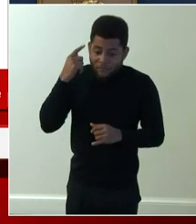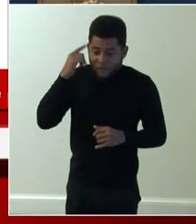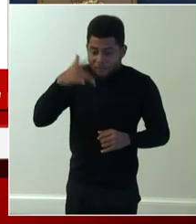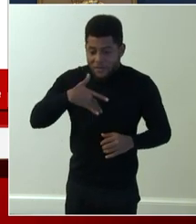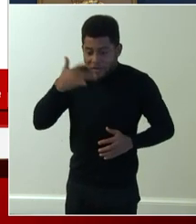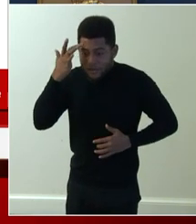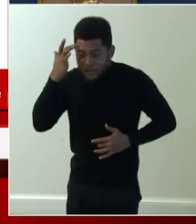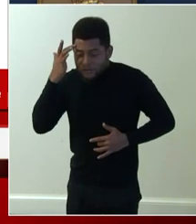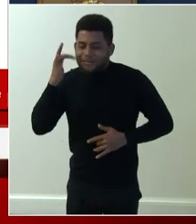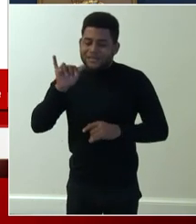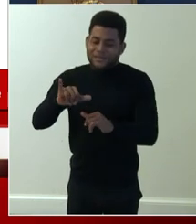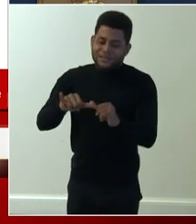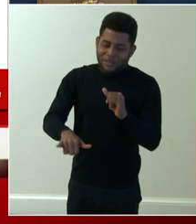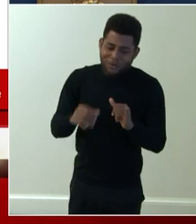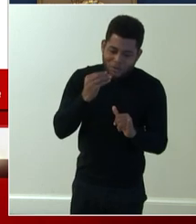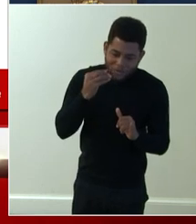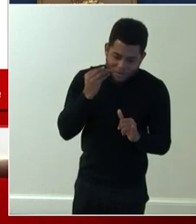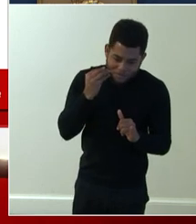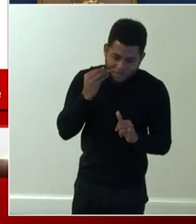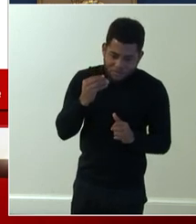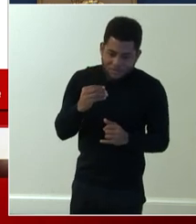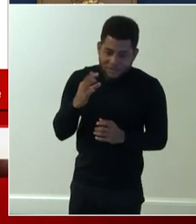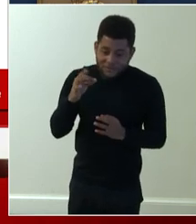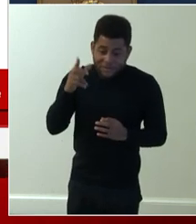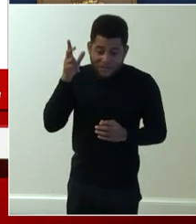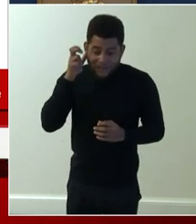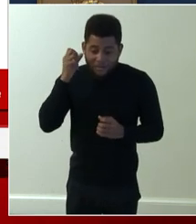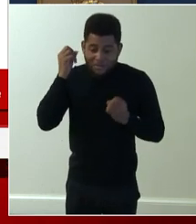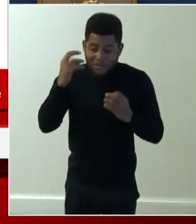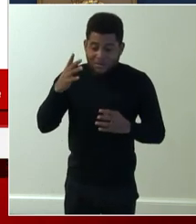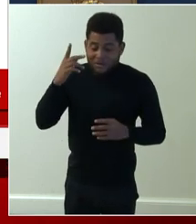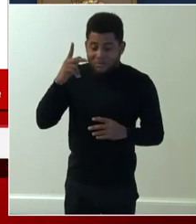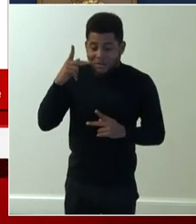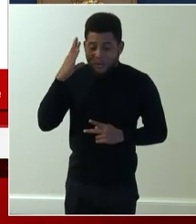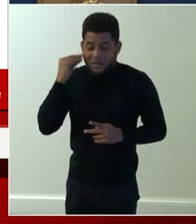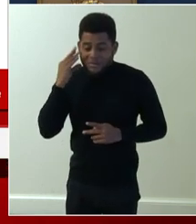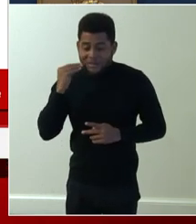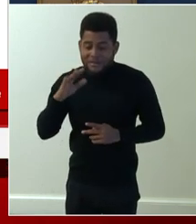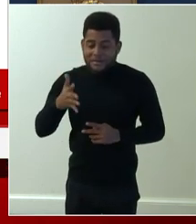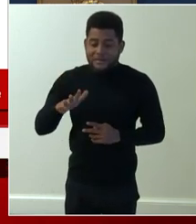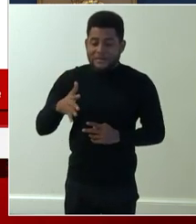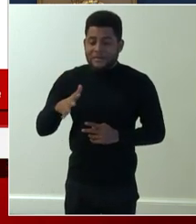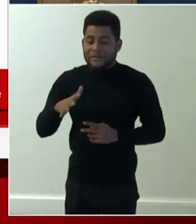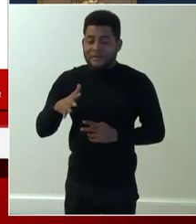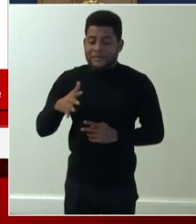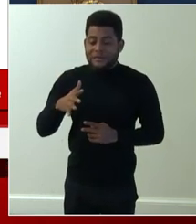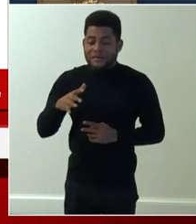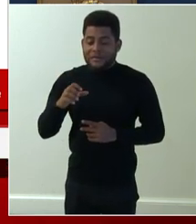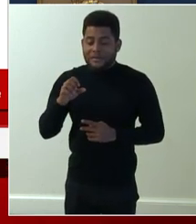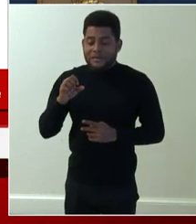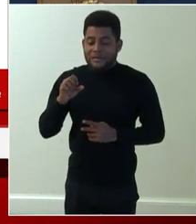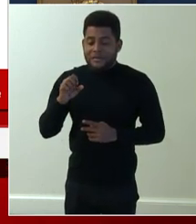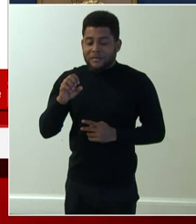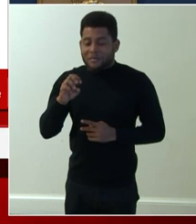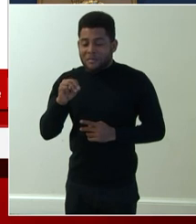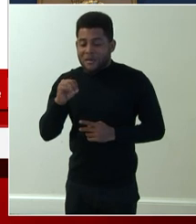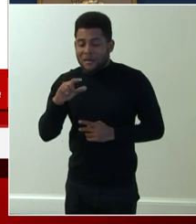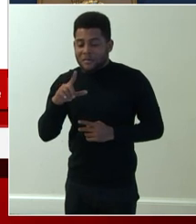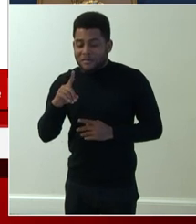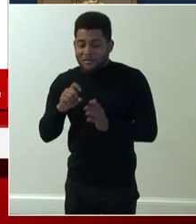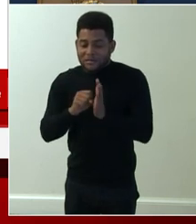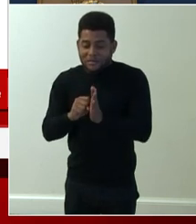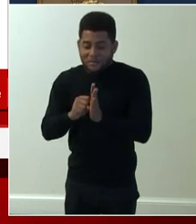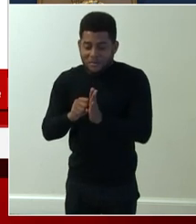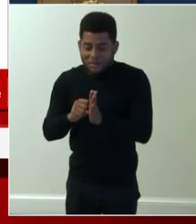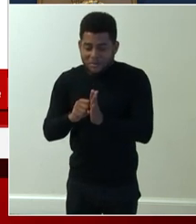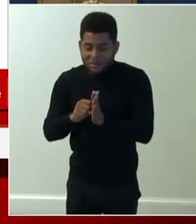And anecdotally, we've heard a lot of people experiencing mild symptoms, so they may just think that they